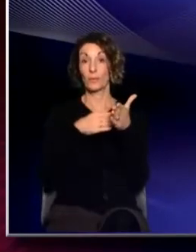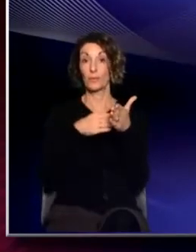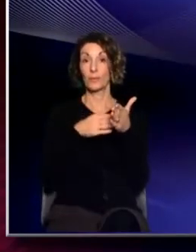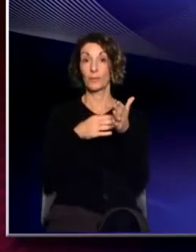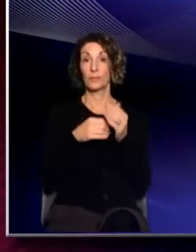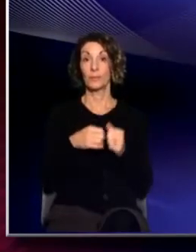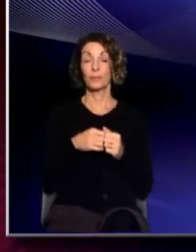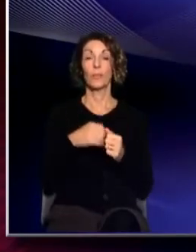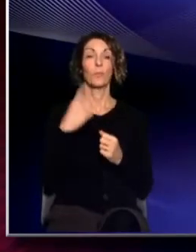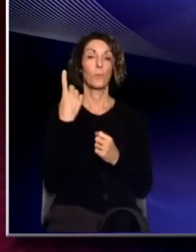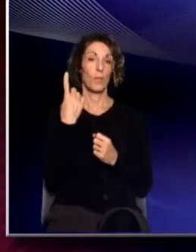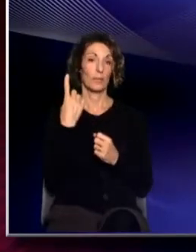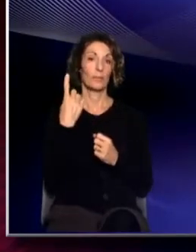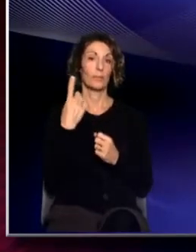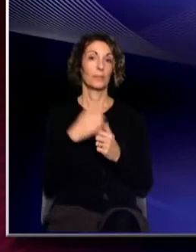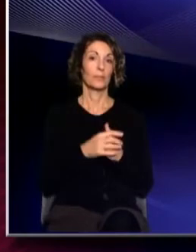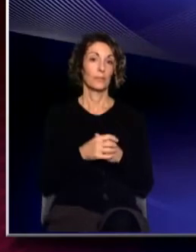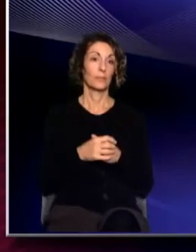nay.